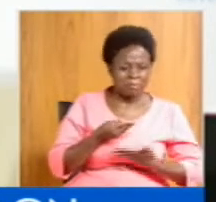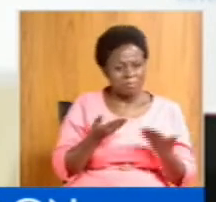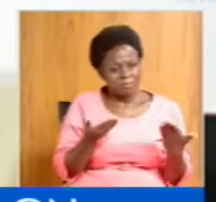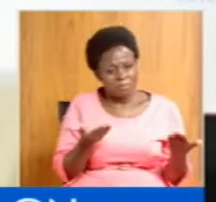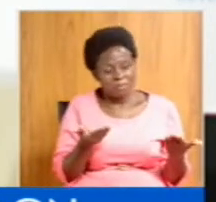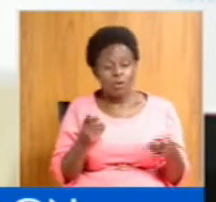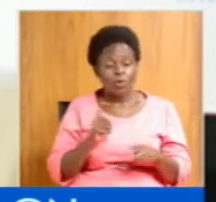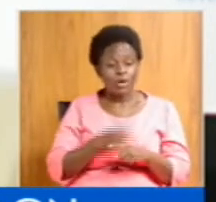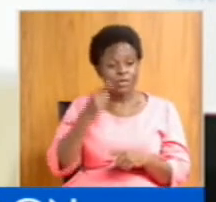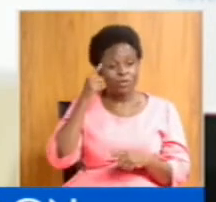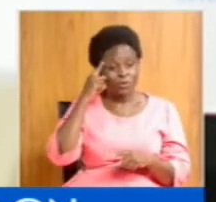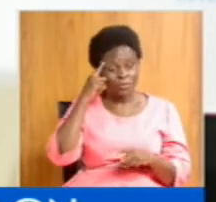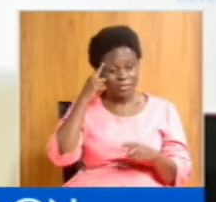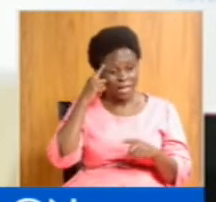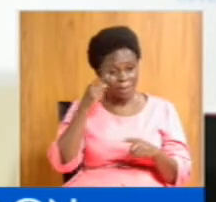also because when you think